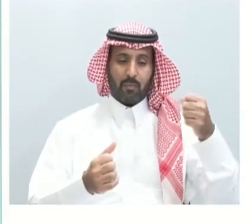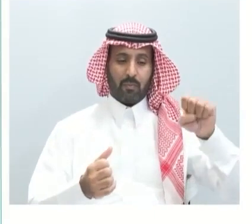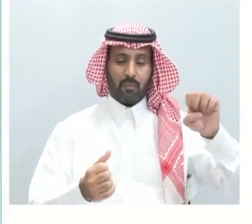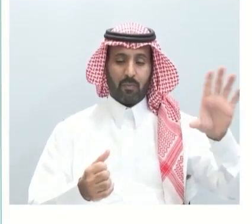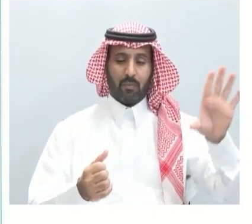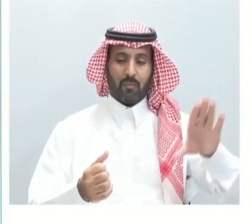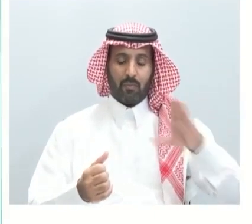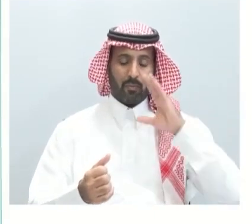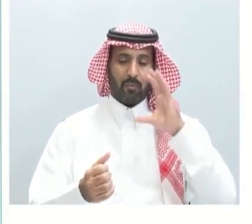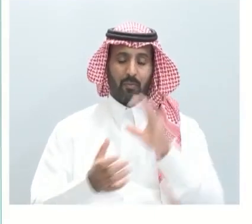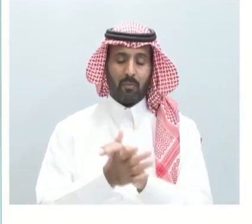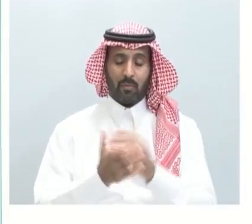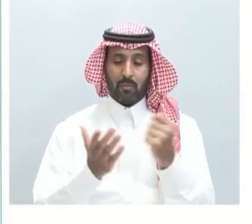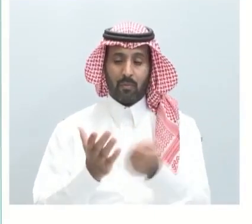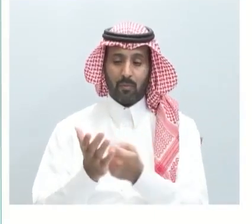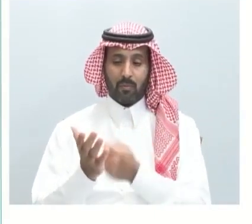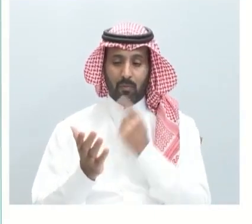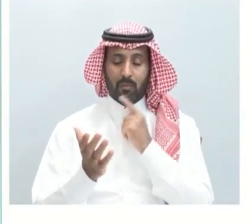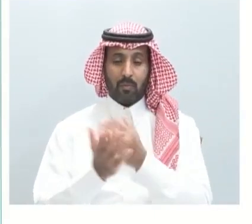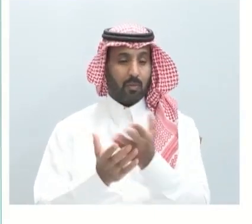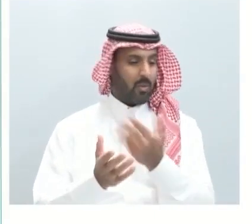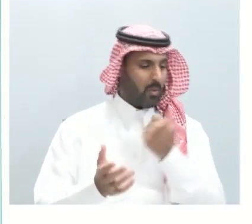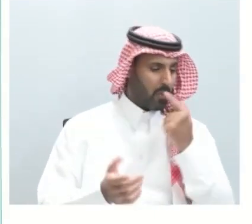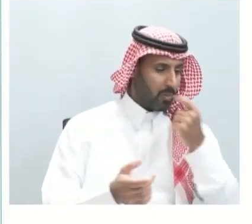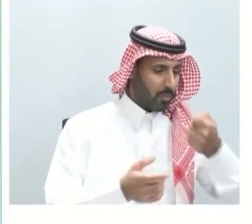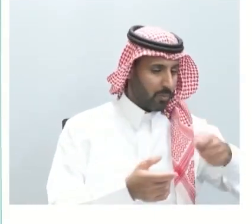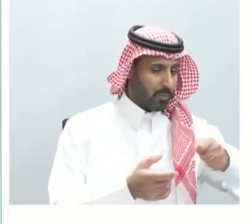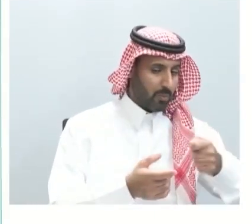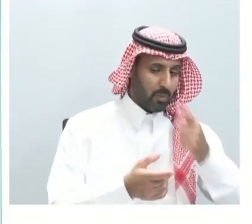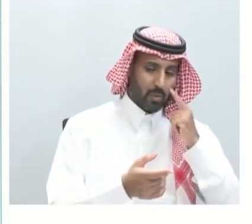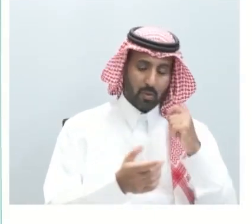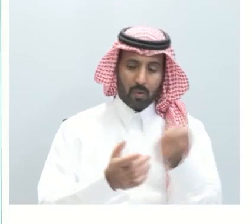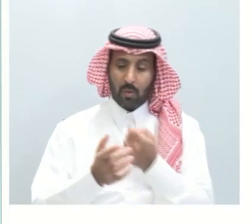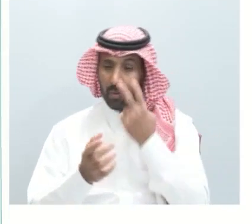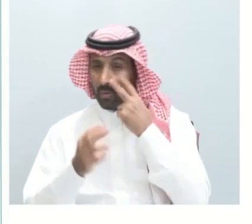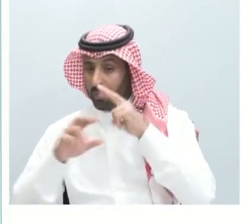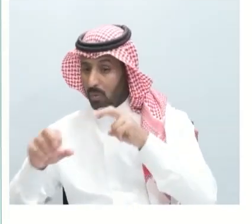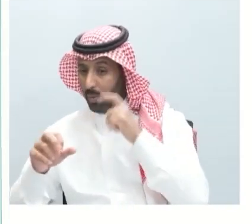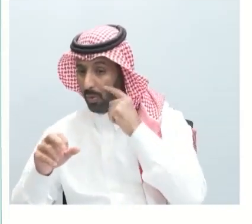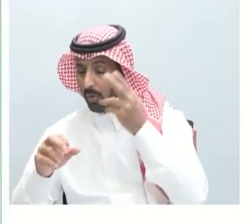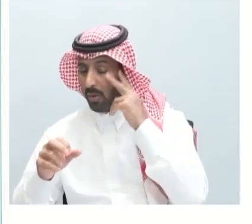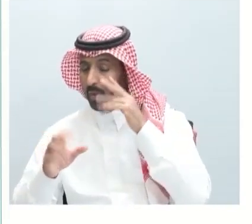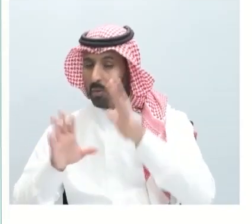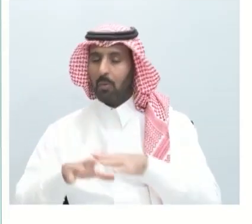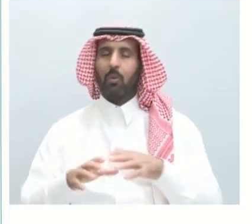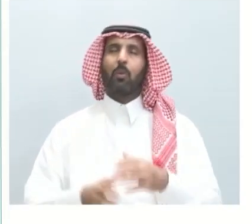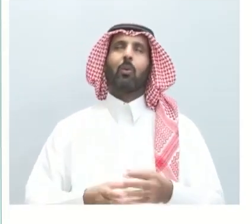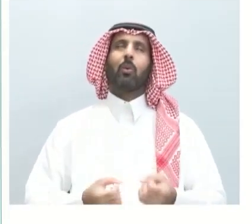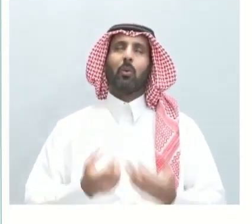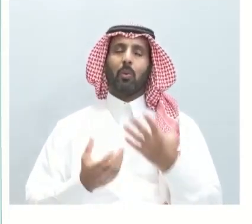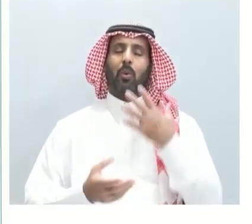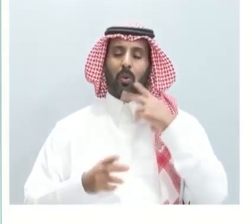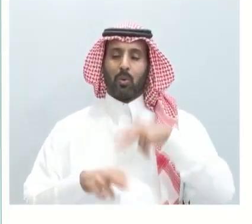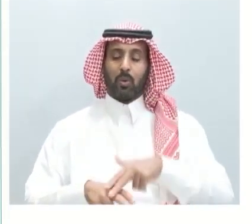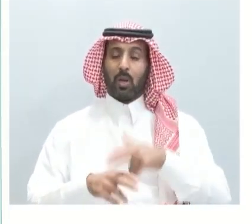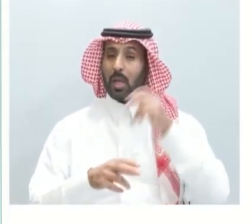out forms, litter, lose your keys, read about scientific discoveries, sit in a sauna, skydive,